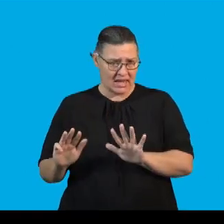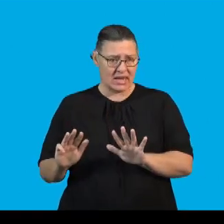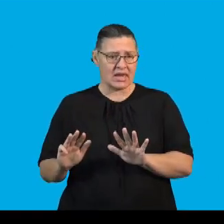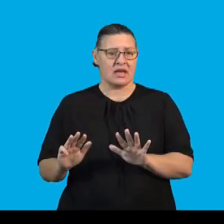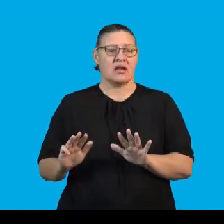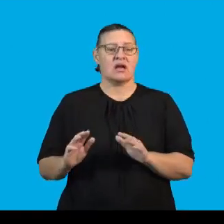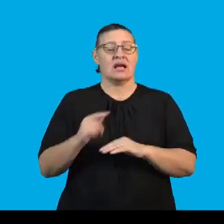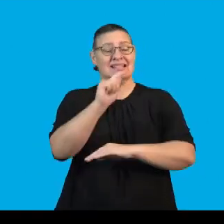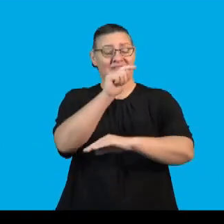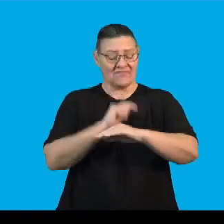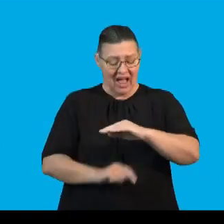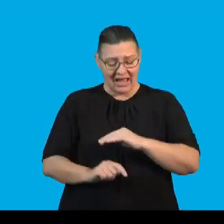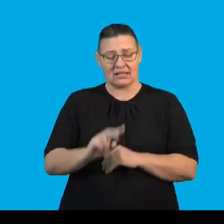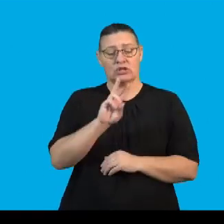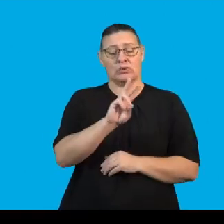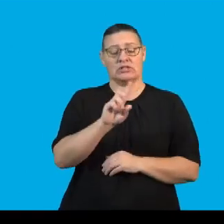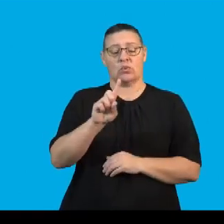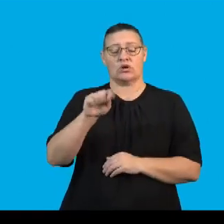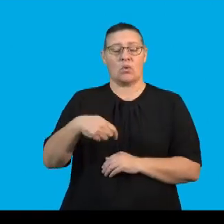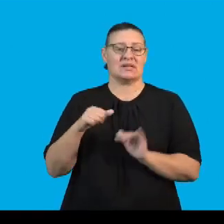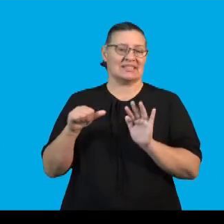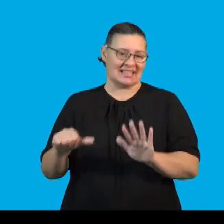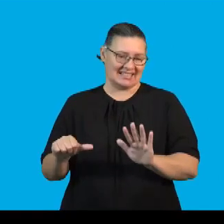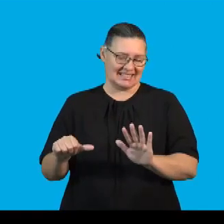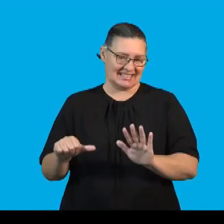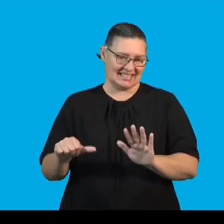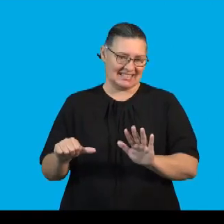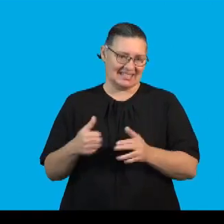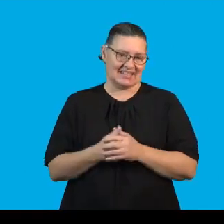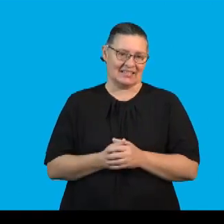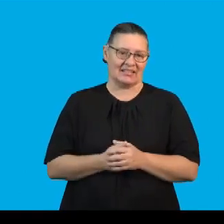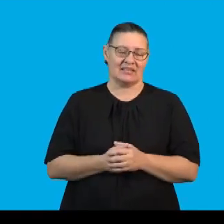the answer after the subtraction. We now divide it by